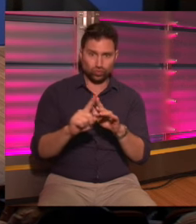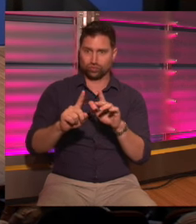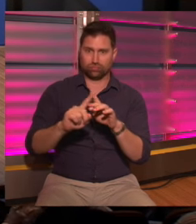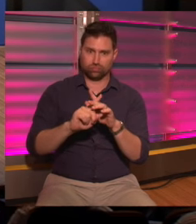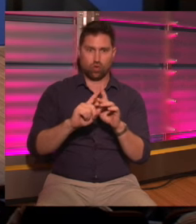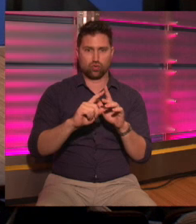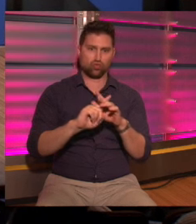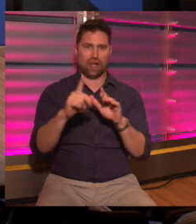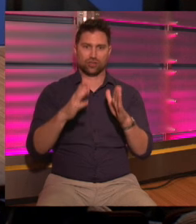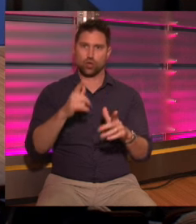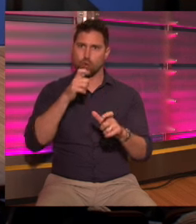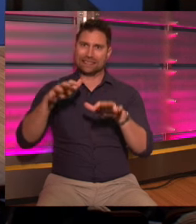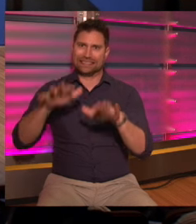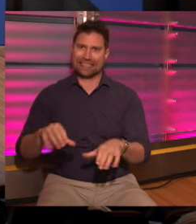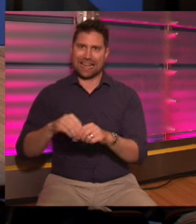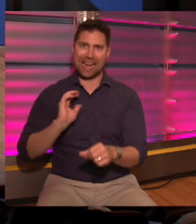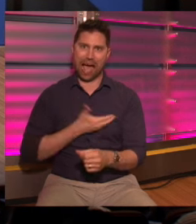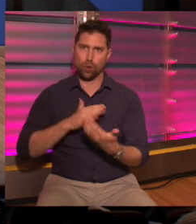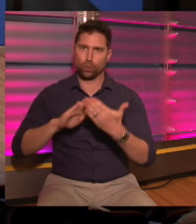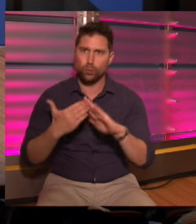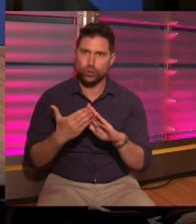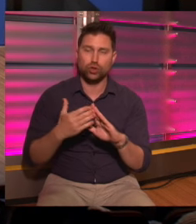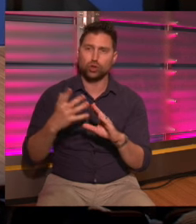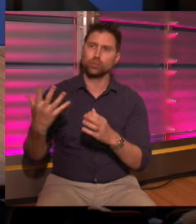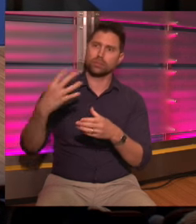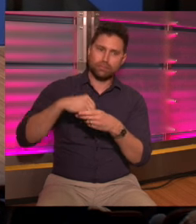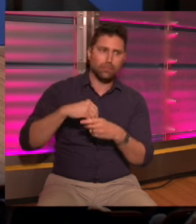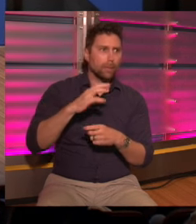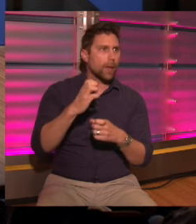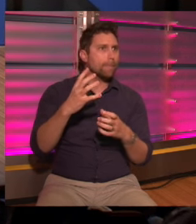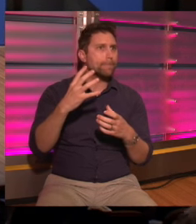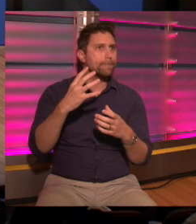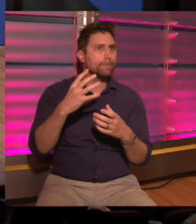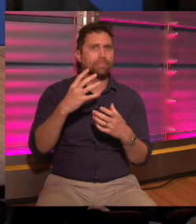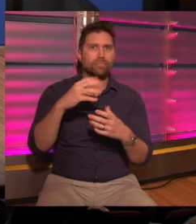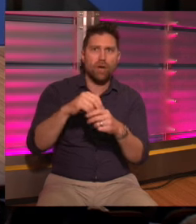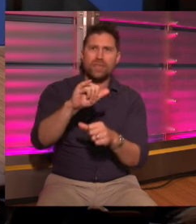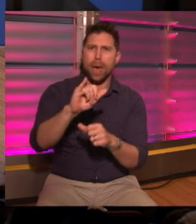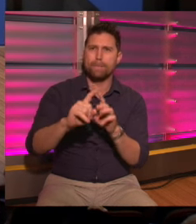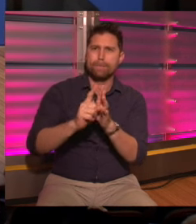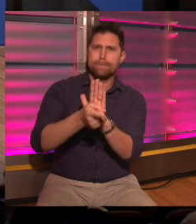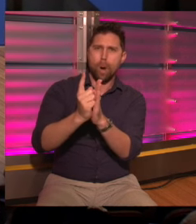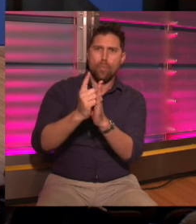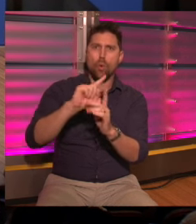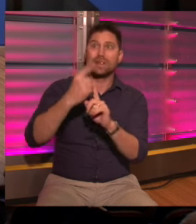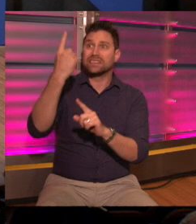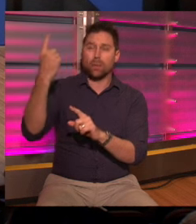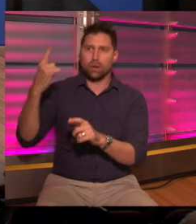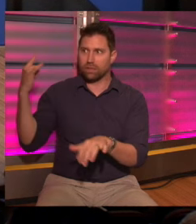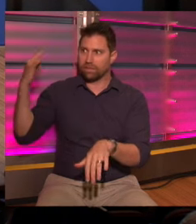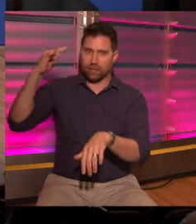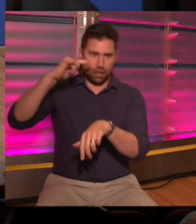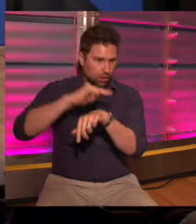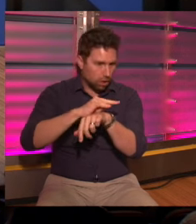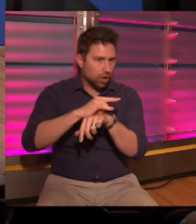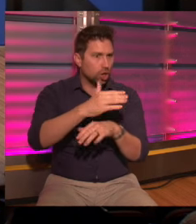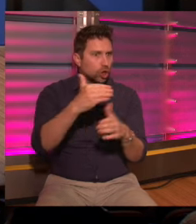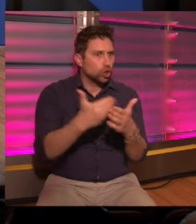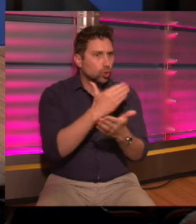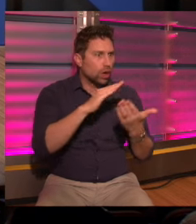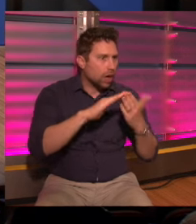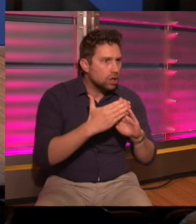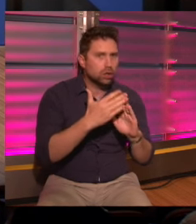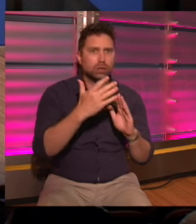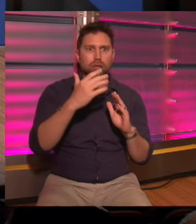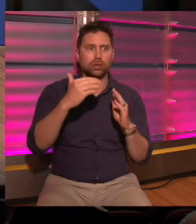own communities, to come in and be a part of that moment when someone arrives off a plane into a new country, into a new community,